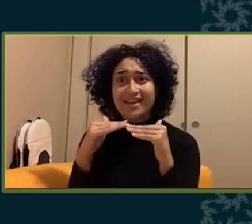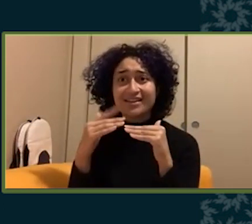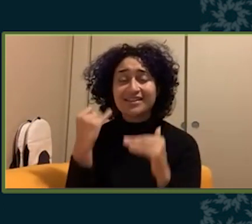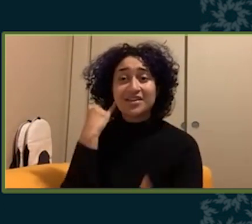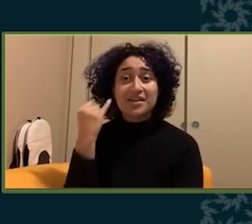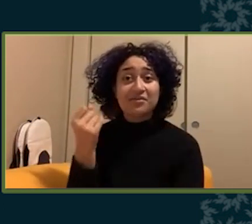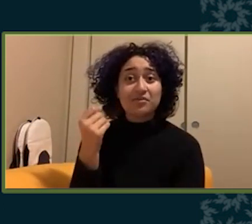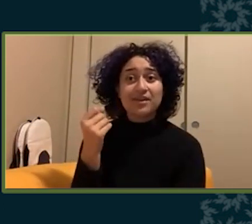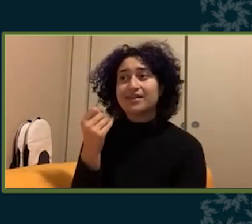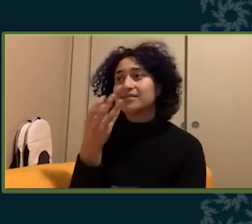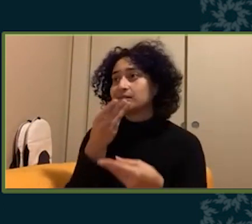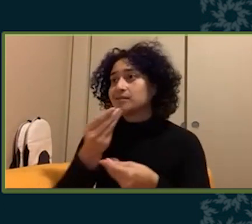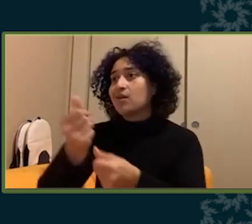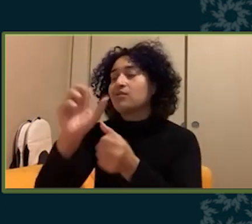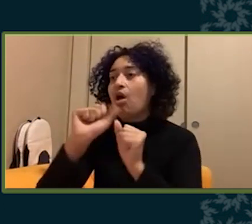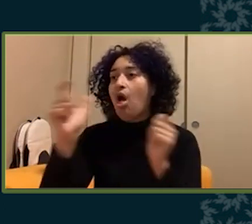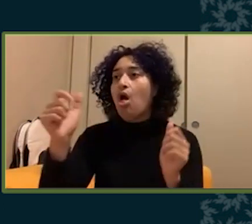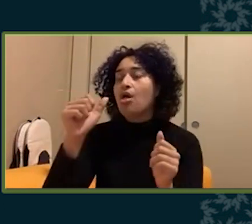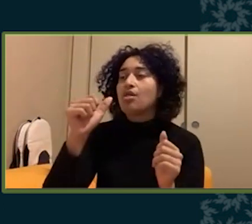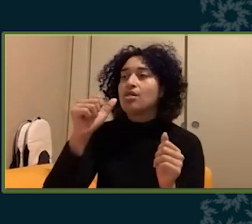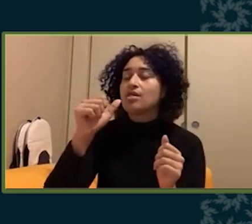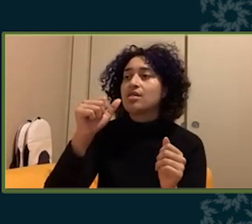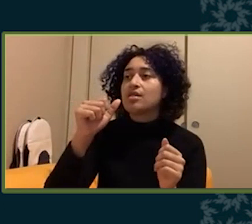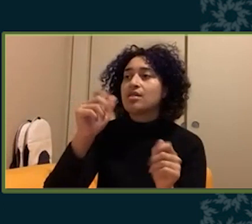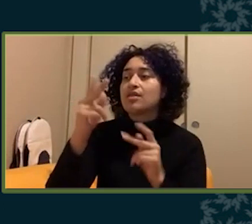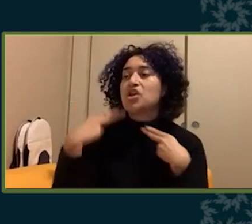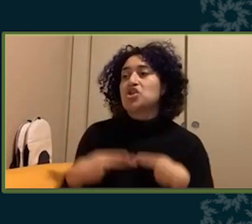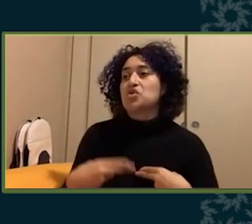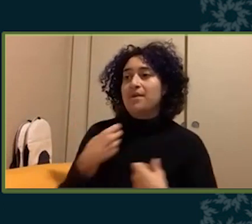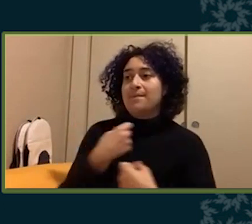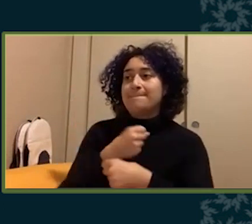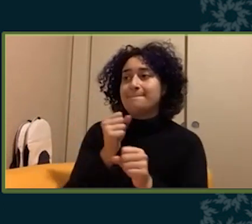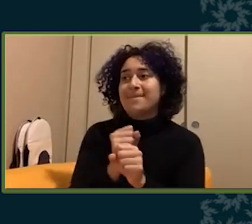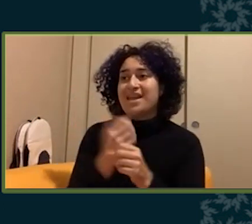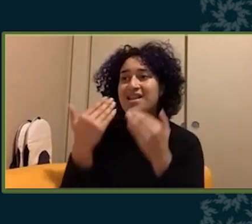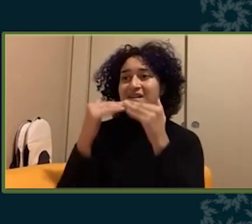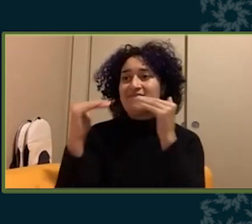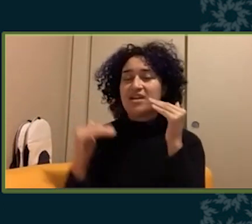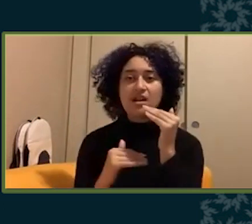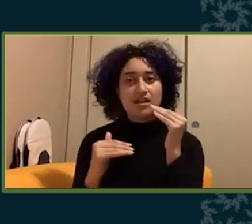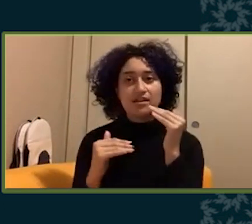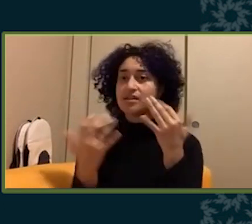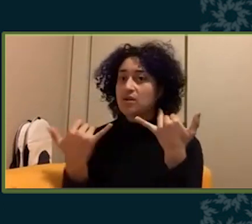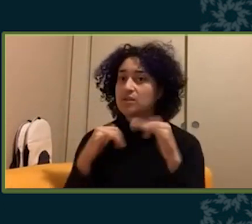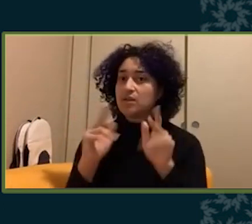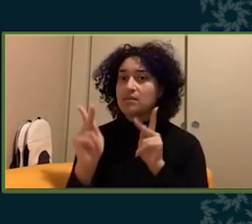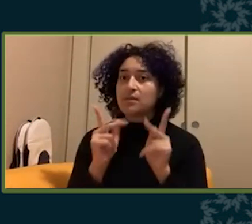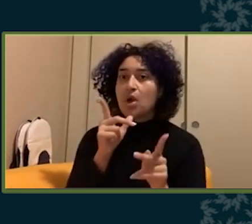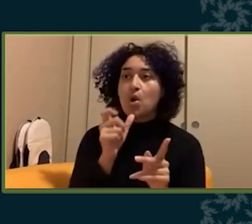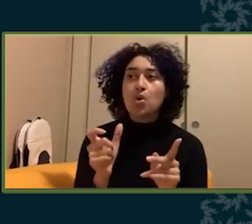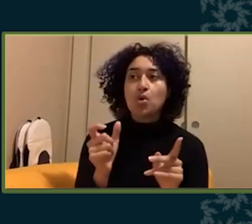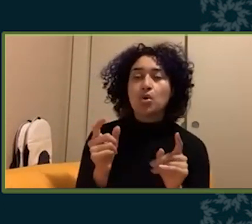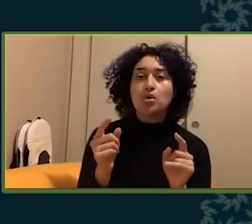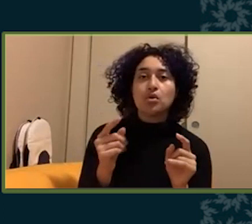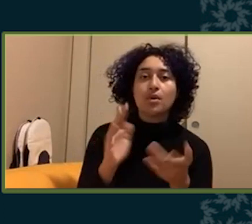all the man-made unfairness, there would still be people who get terminal illnesses that are